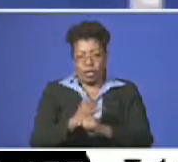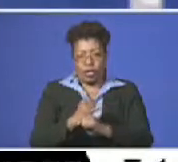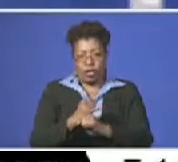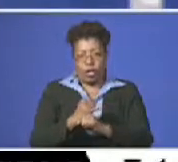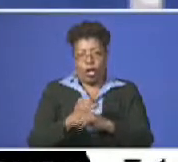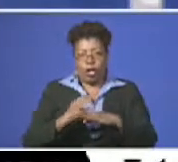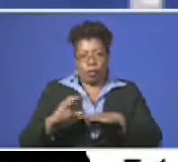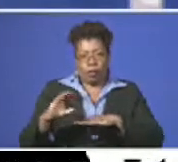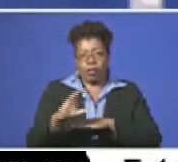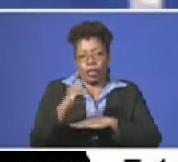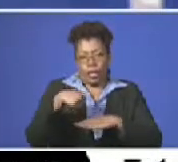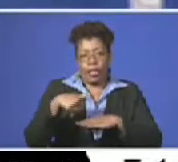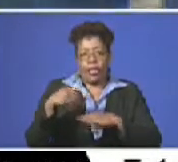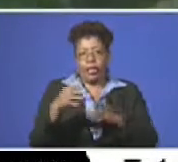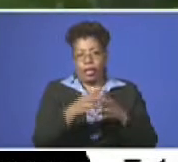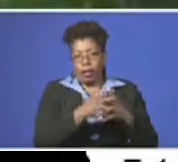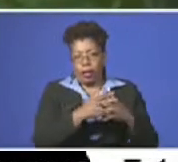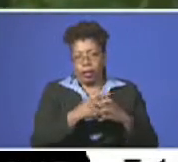arbitration in the Americas.